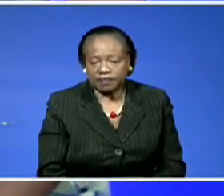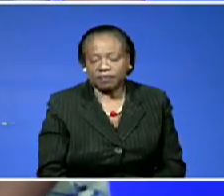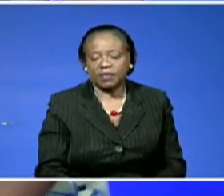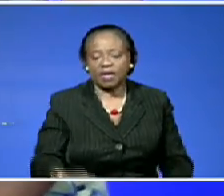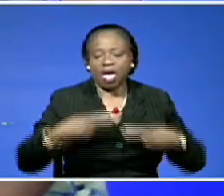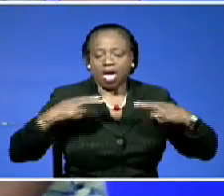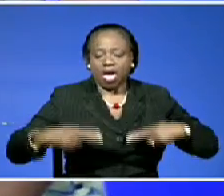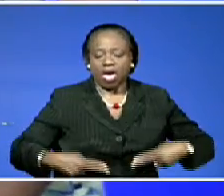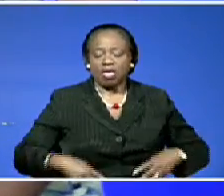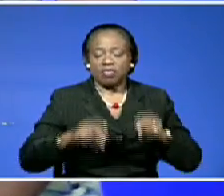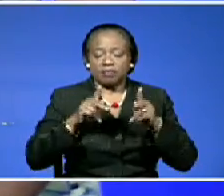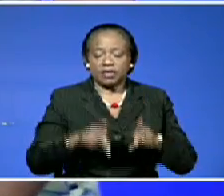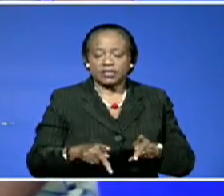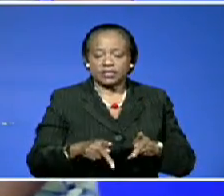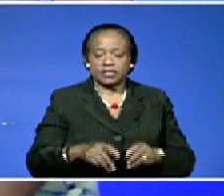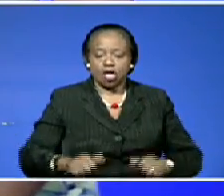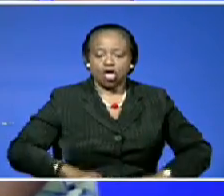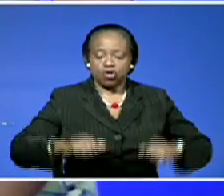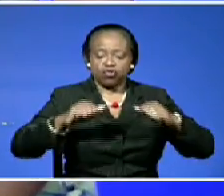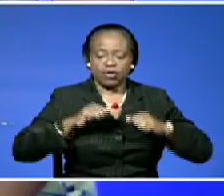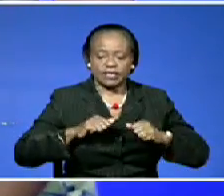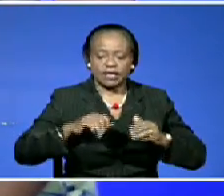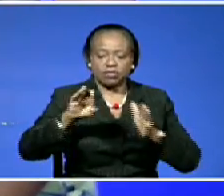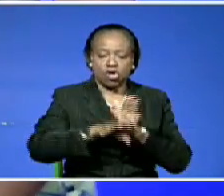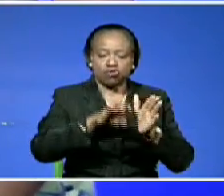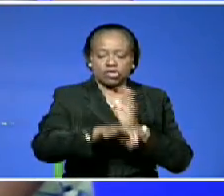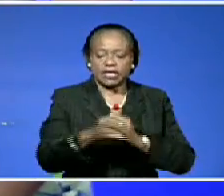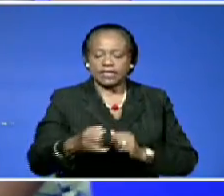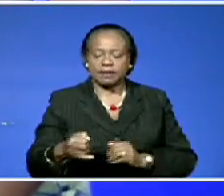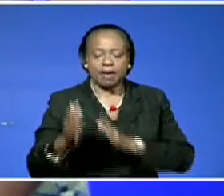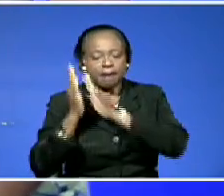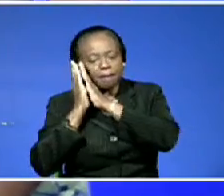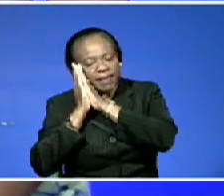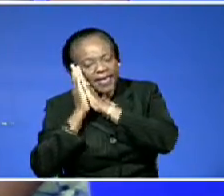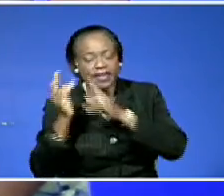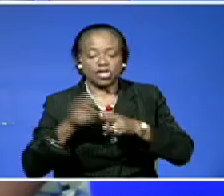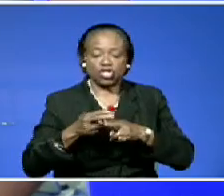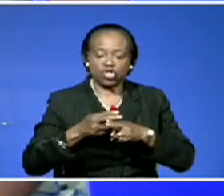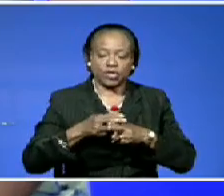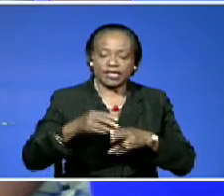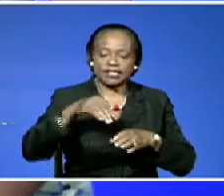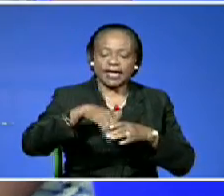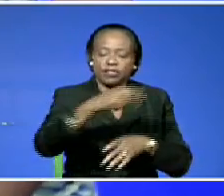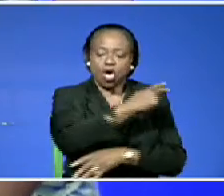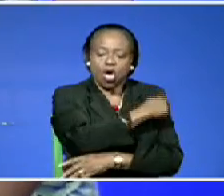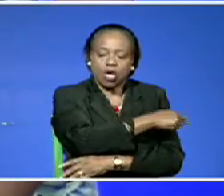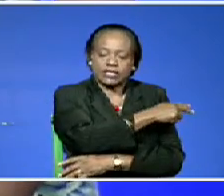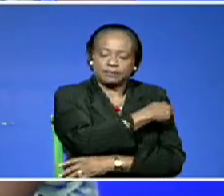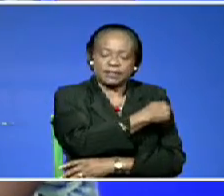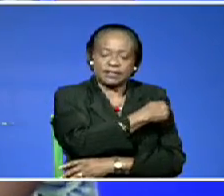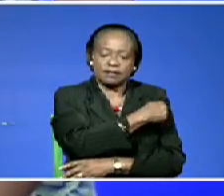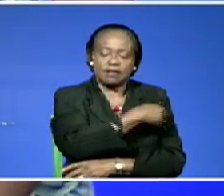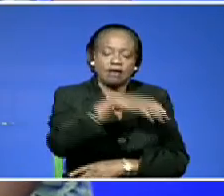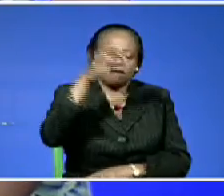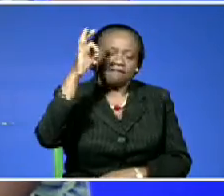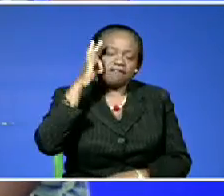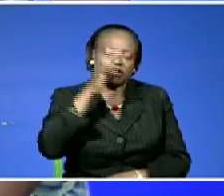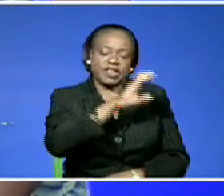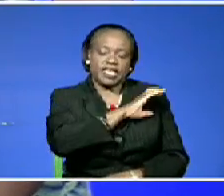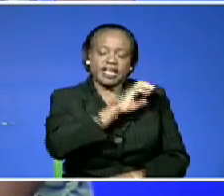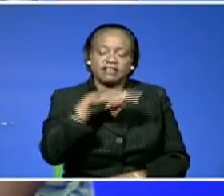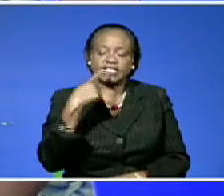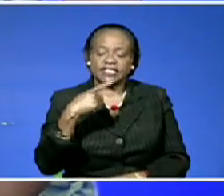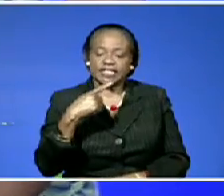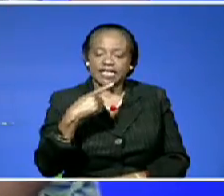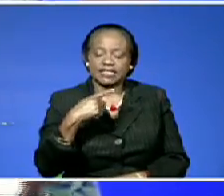Health officials addressing the crucial issue of a bed shortage at the country's premier healthcare facility. Fern Carey tells us tonight that a number of measures